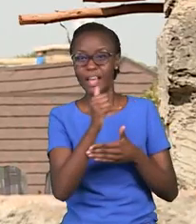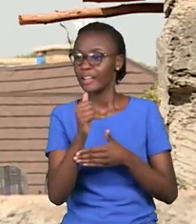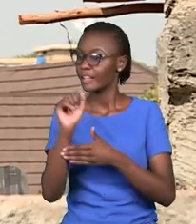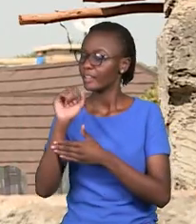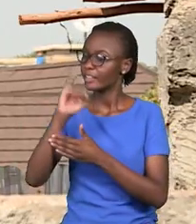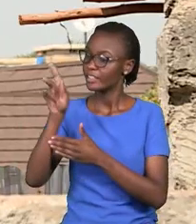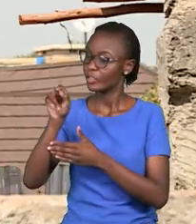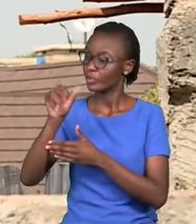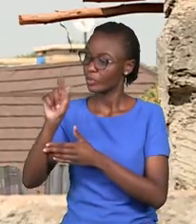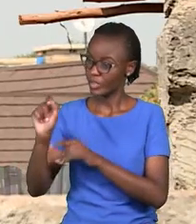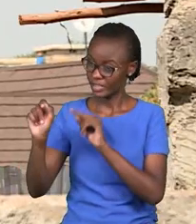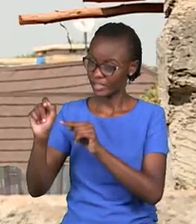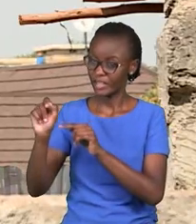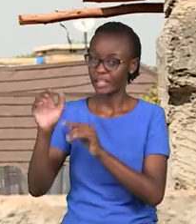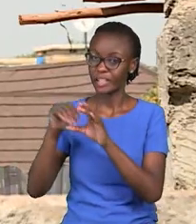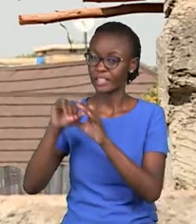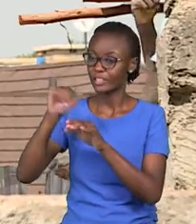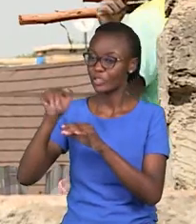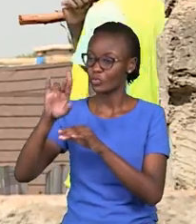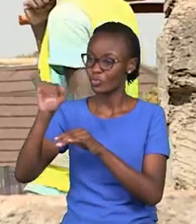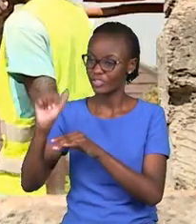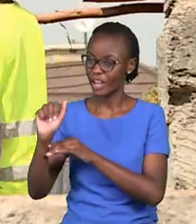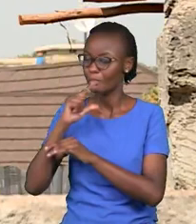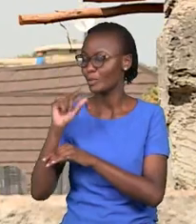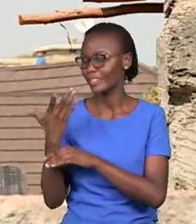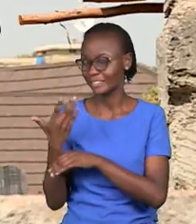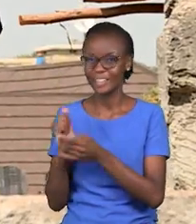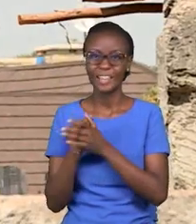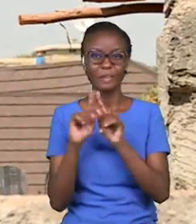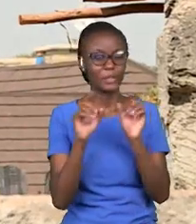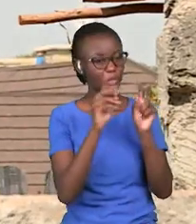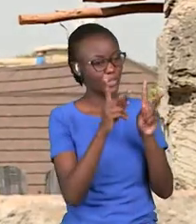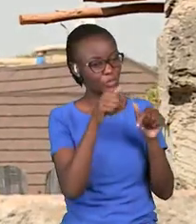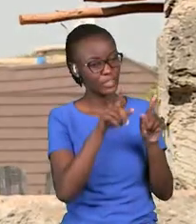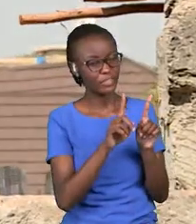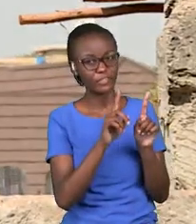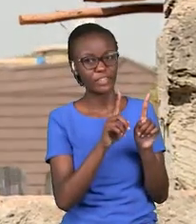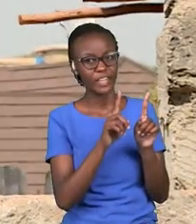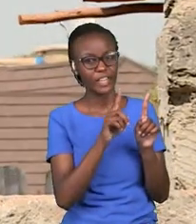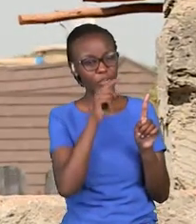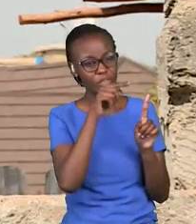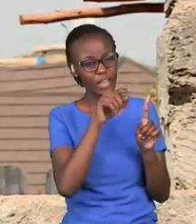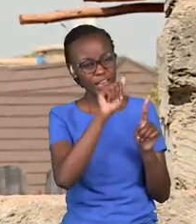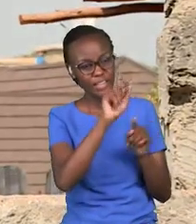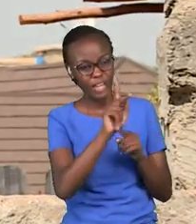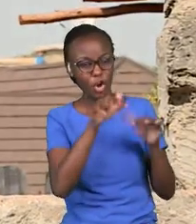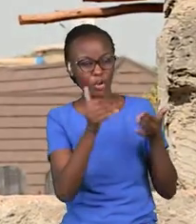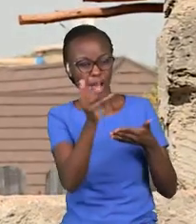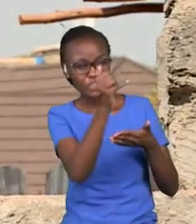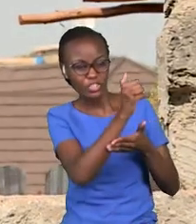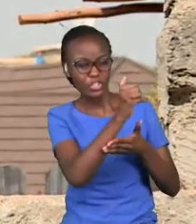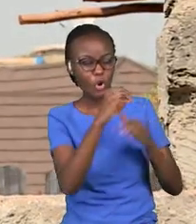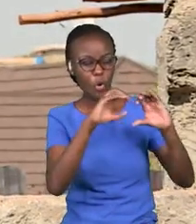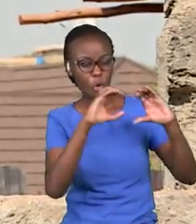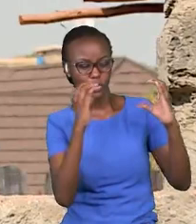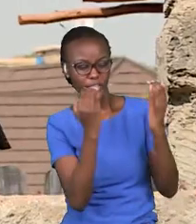Agriculture and Technology. Juja. Juja. Juja boys. what's the association all about? What's your main role? Well,